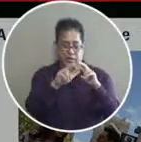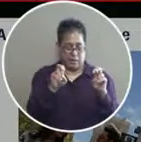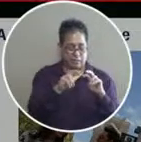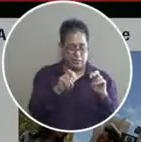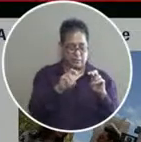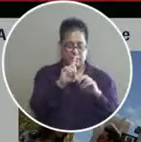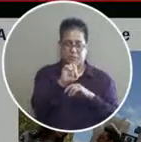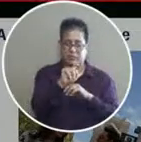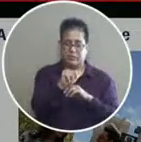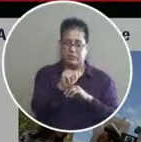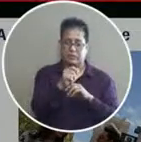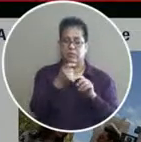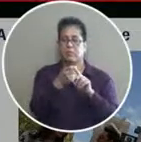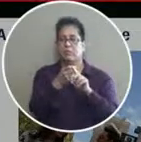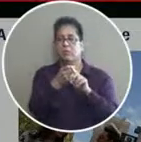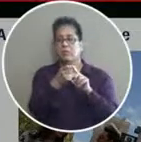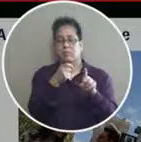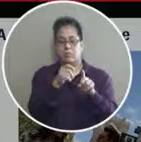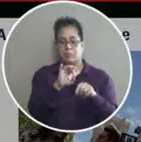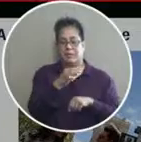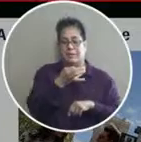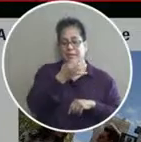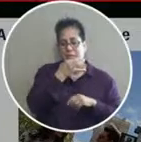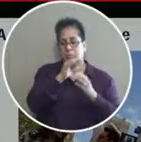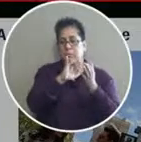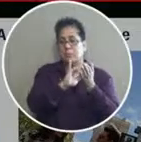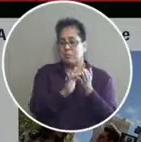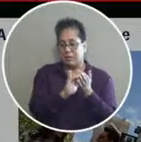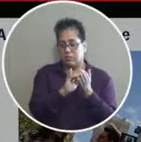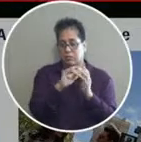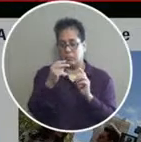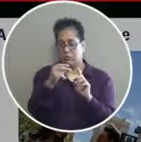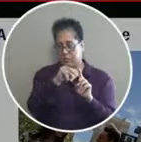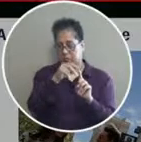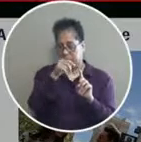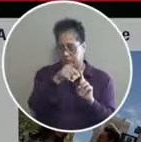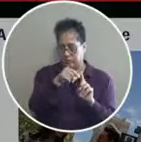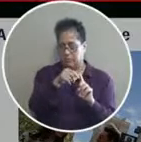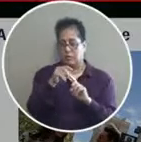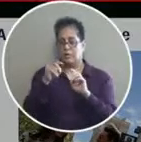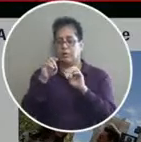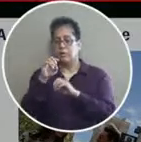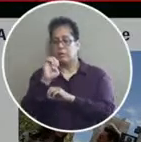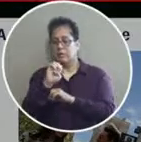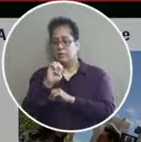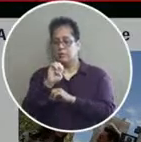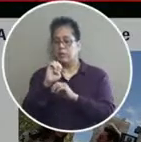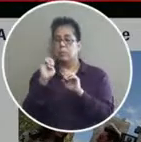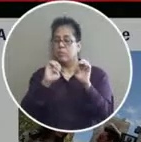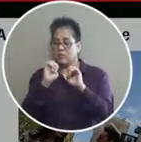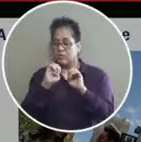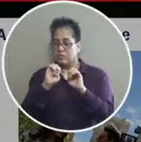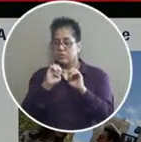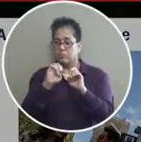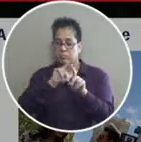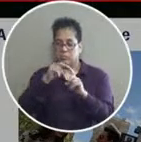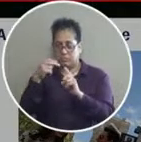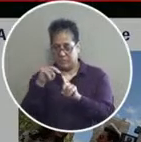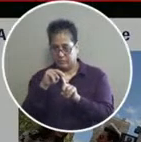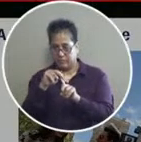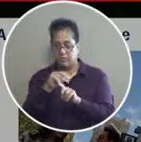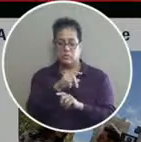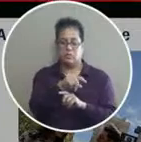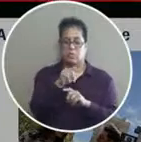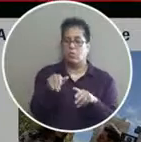the data from a expert medical perspective, as well as an emergency management perspective, so that they can offer